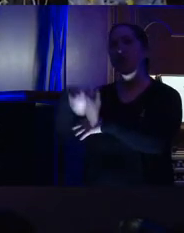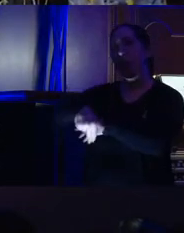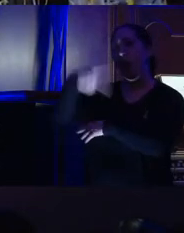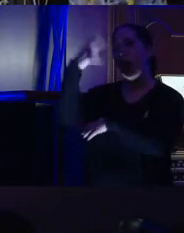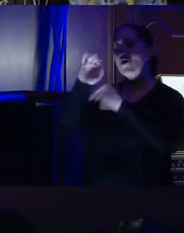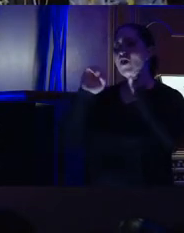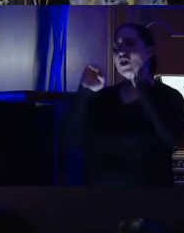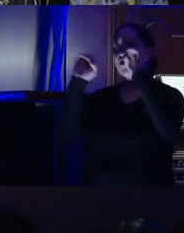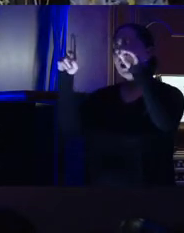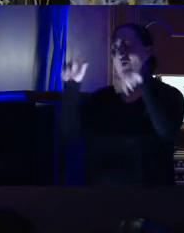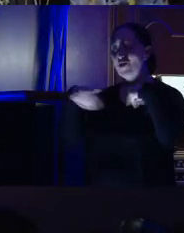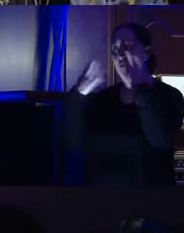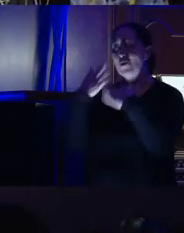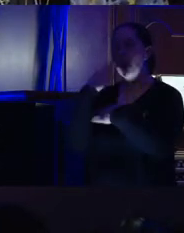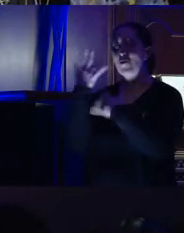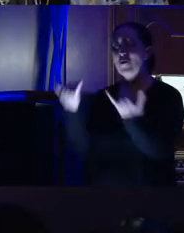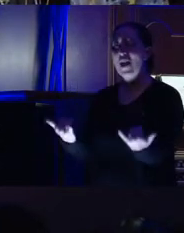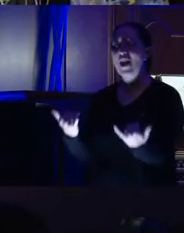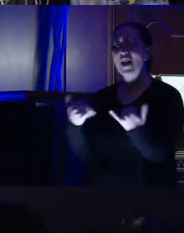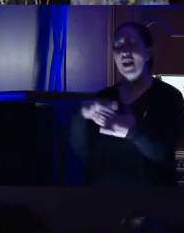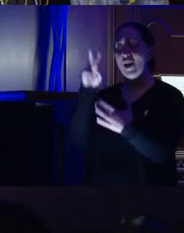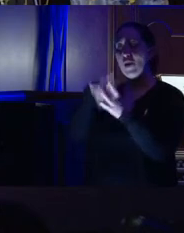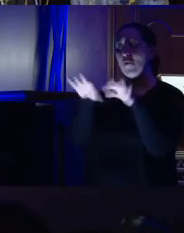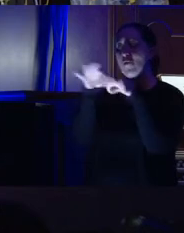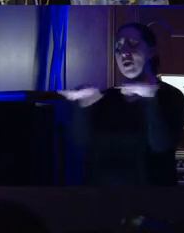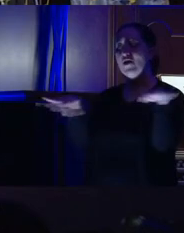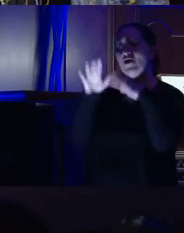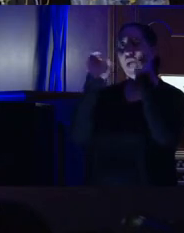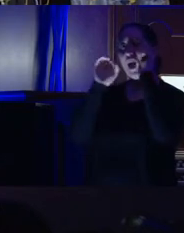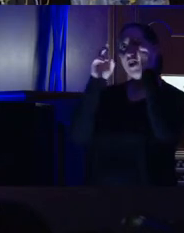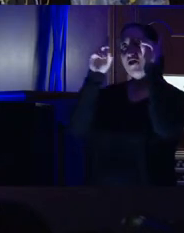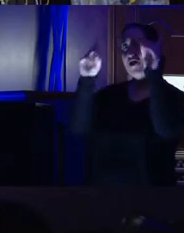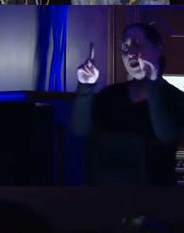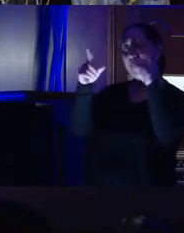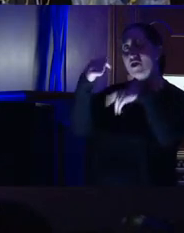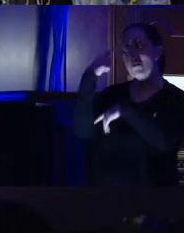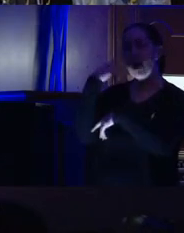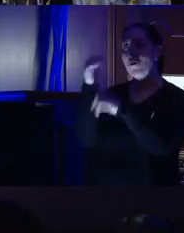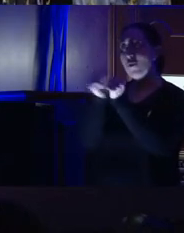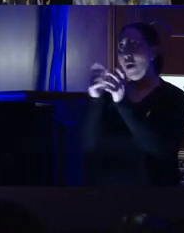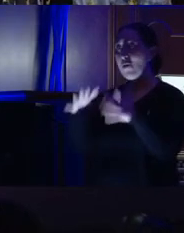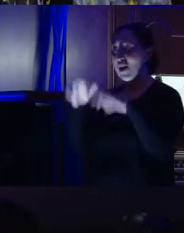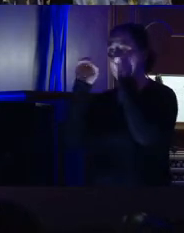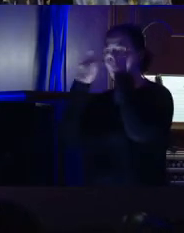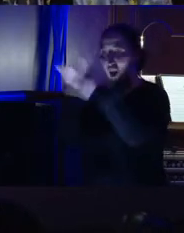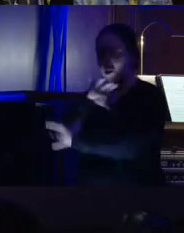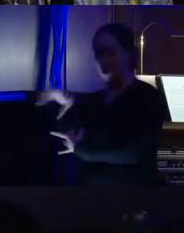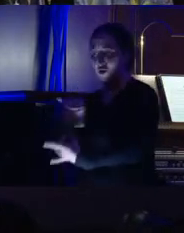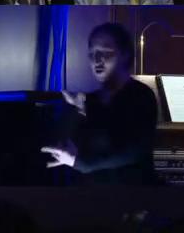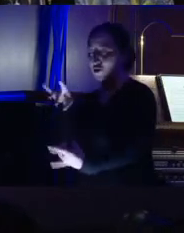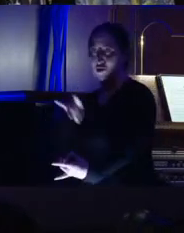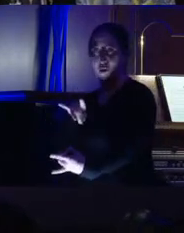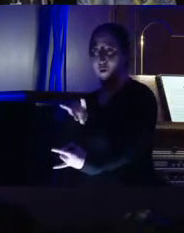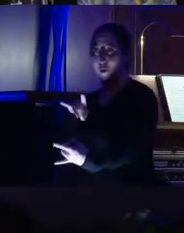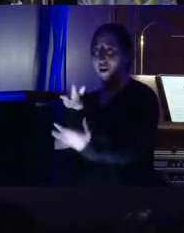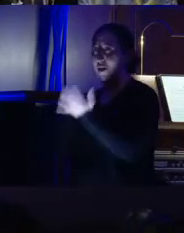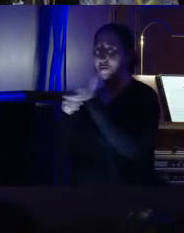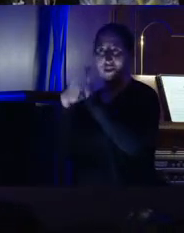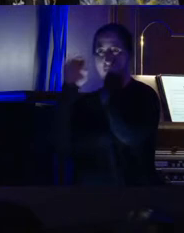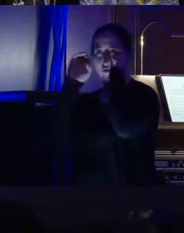education as we know it today. It reads, "Educating the mind without an education of the soul is no education at